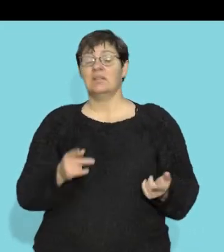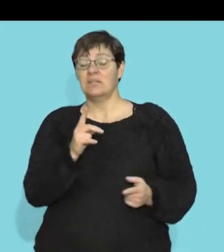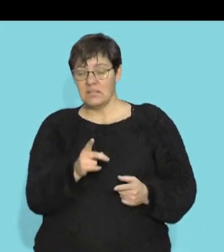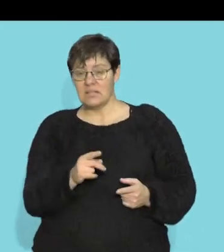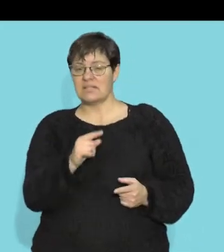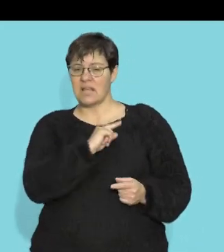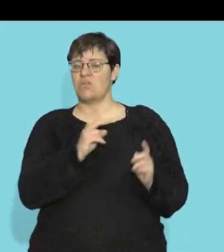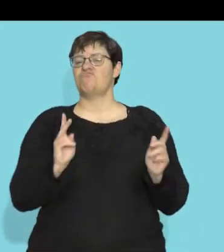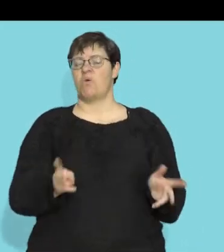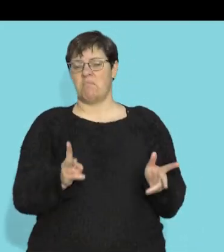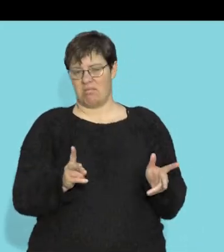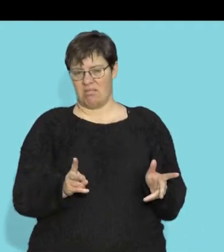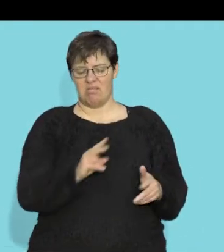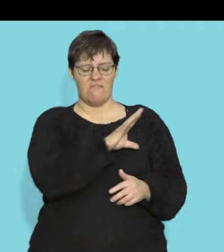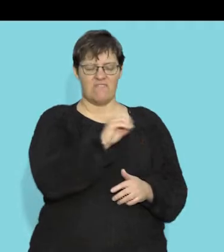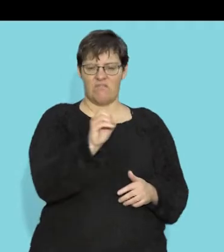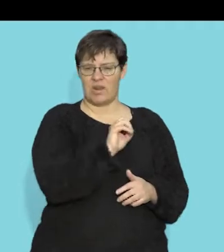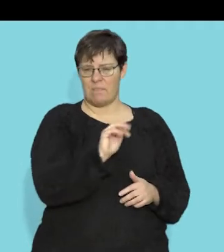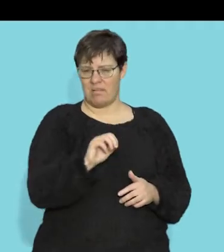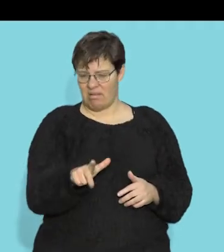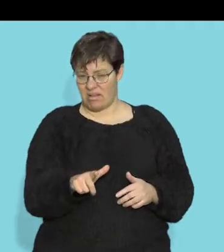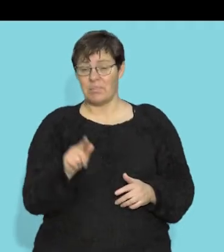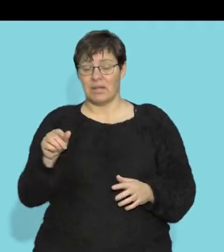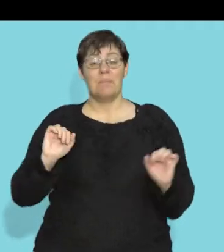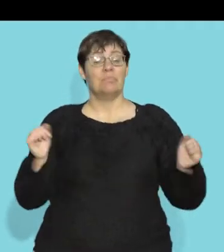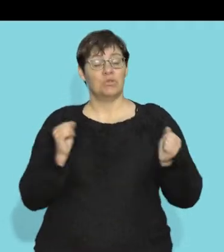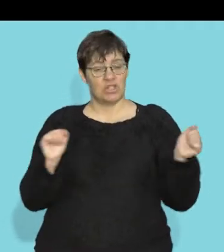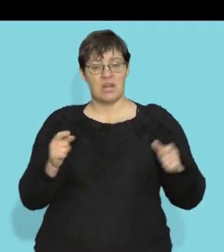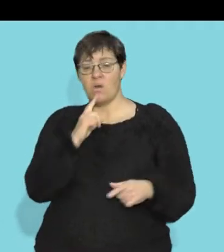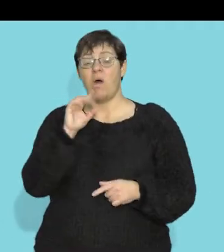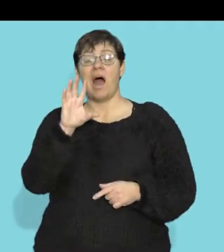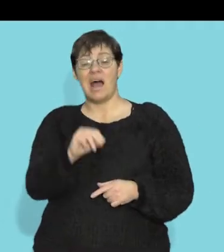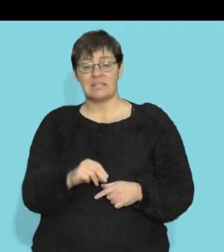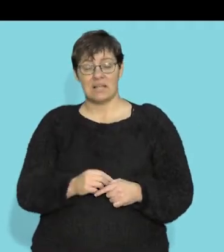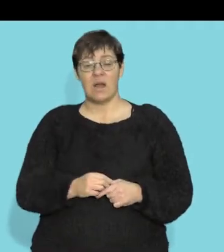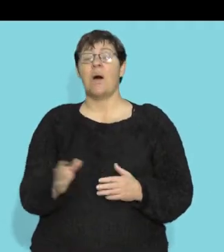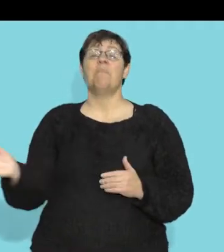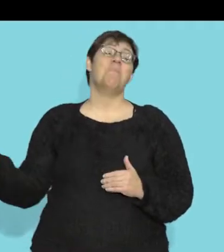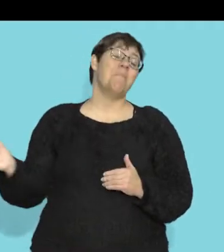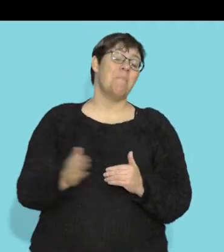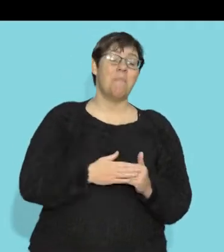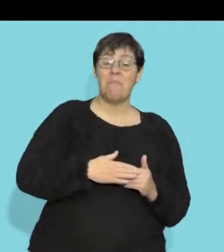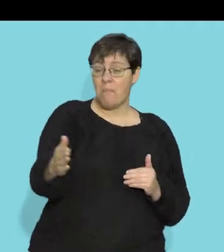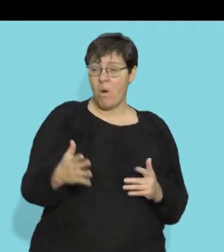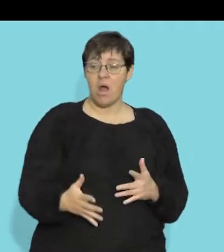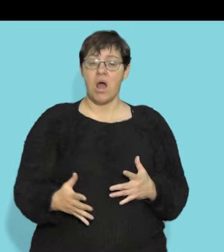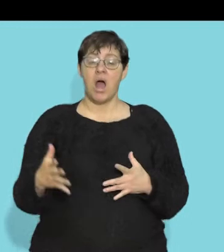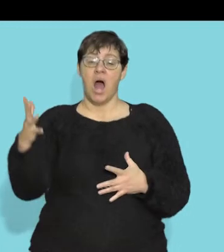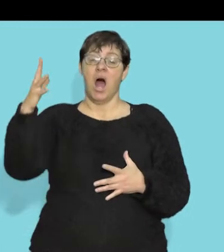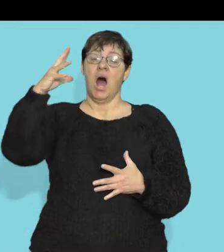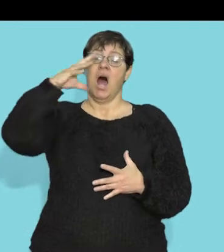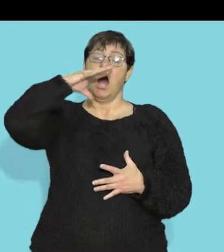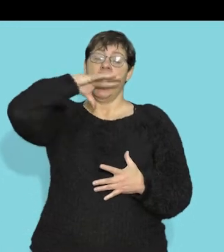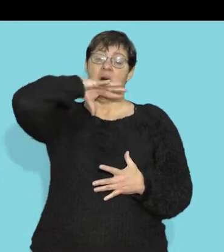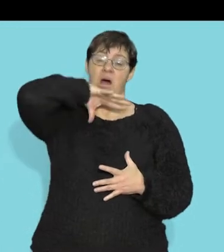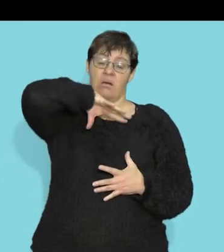why I said to you, you breathe in normally, and now with this machine, they ask you to take this